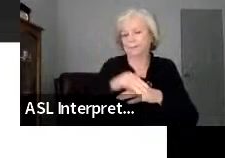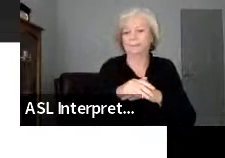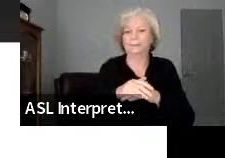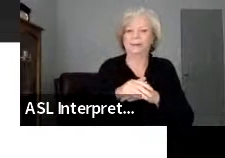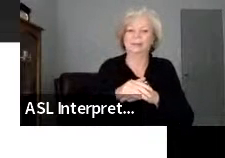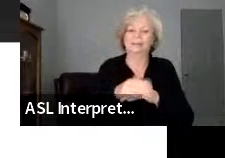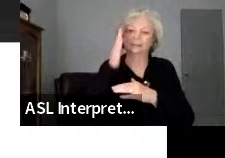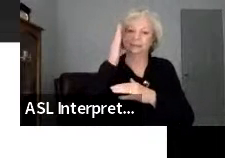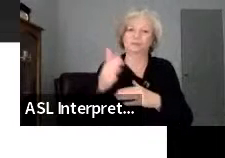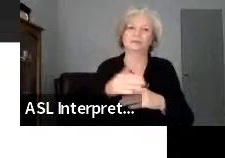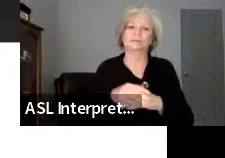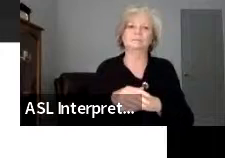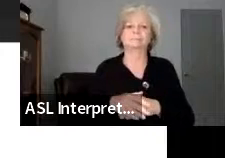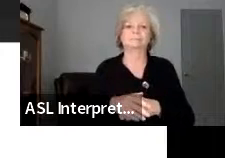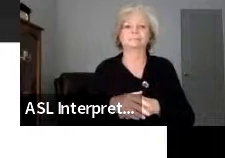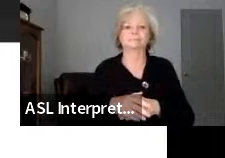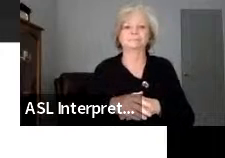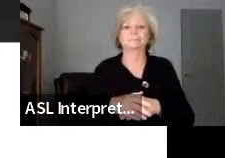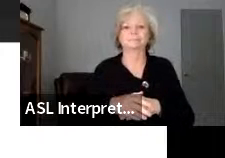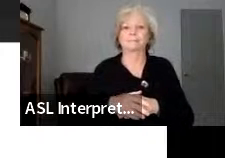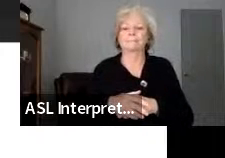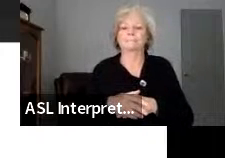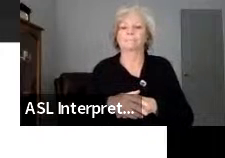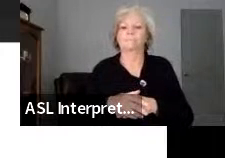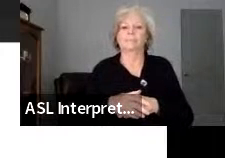in the future.